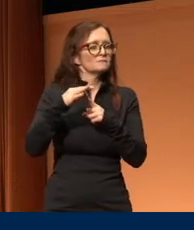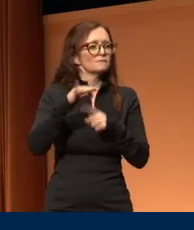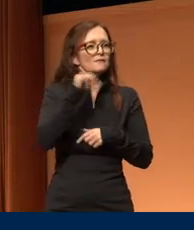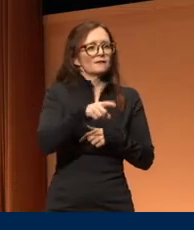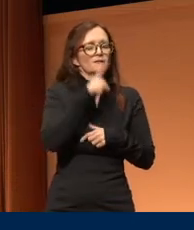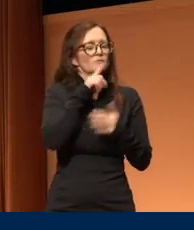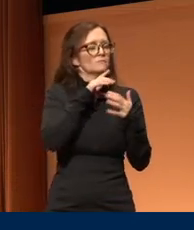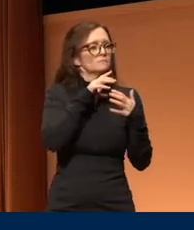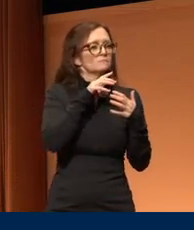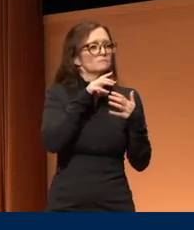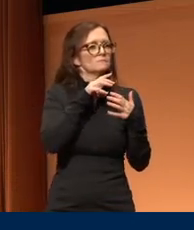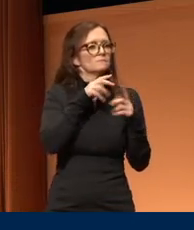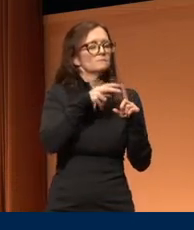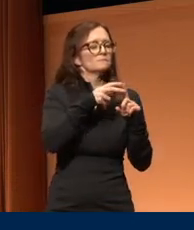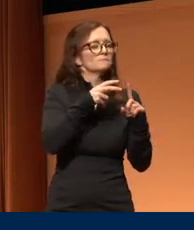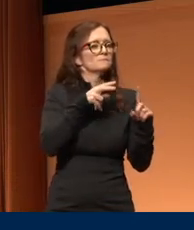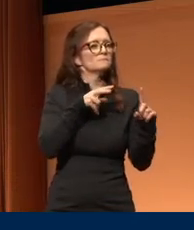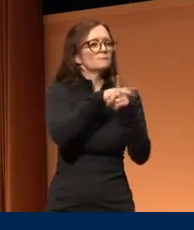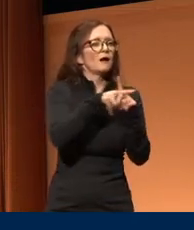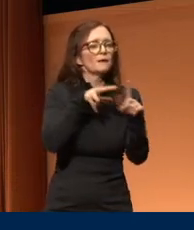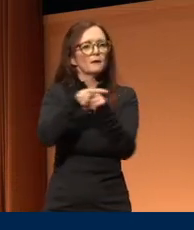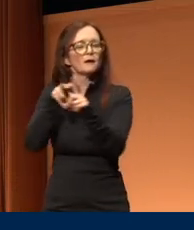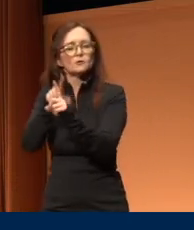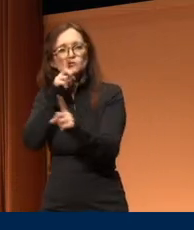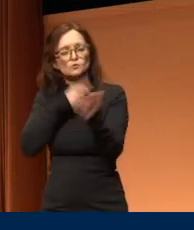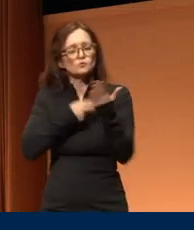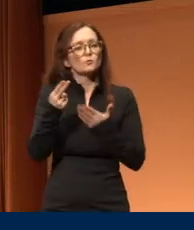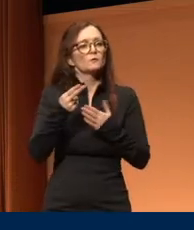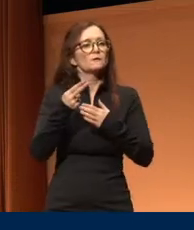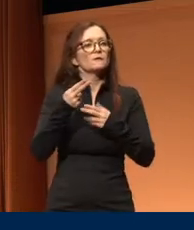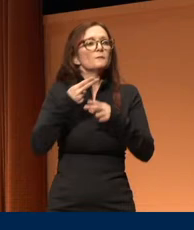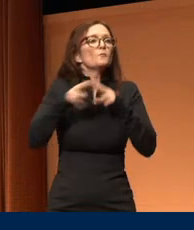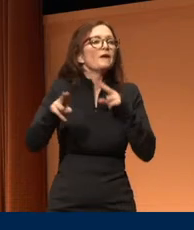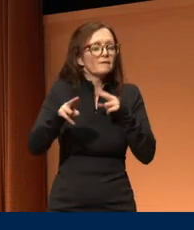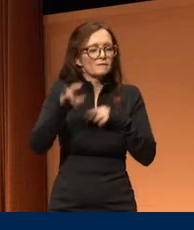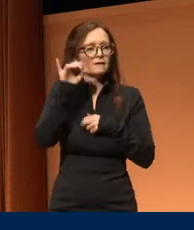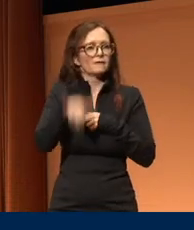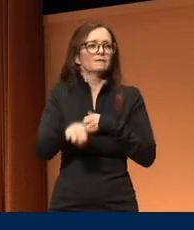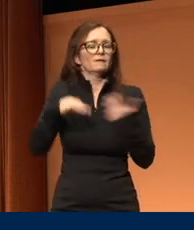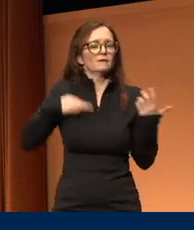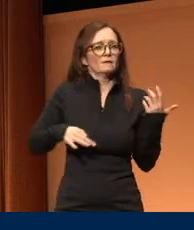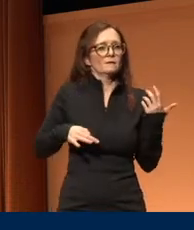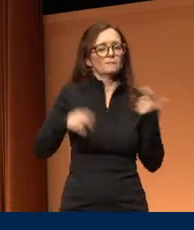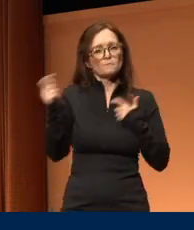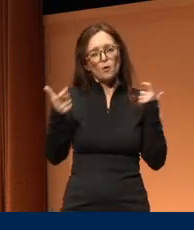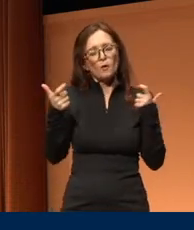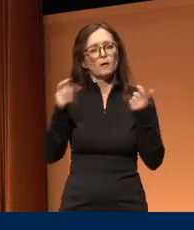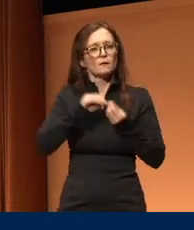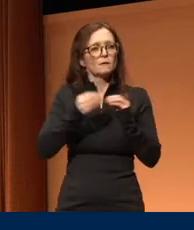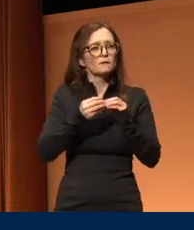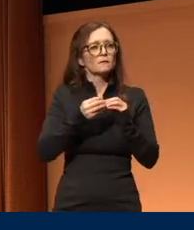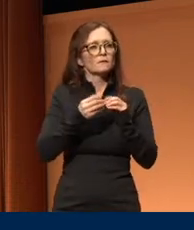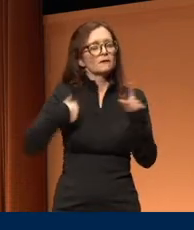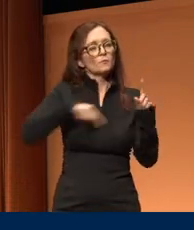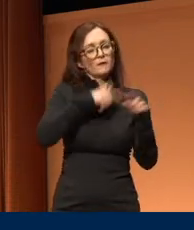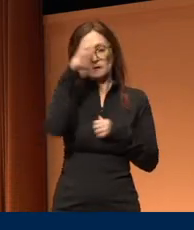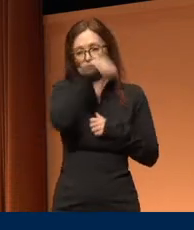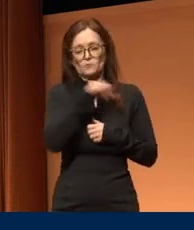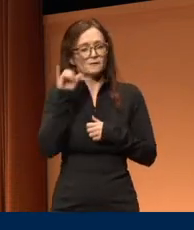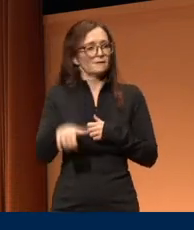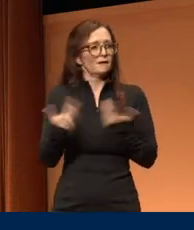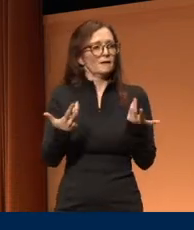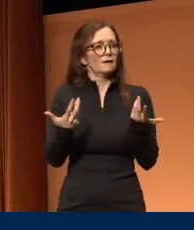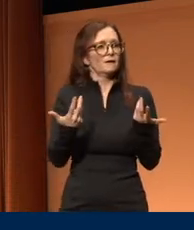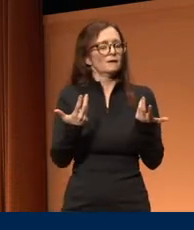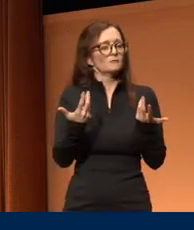truth. Briefly, majority rule benefits from the law of large numbers. As long as we assume a sincere